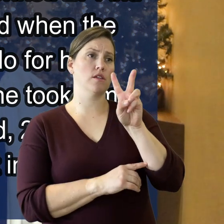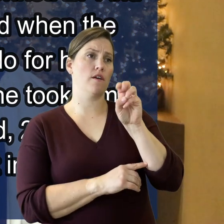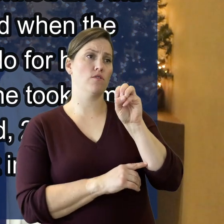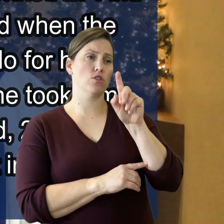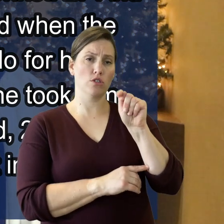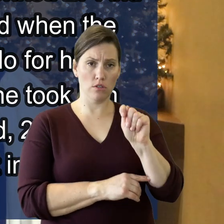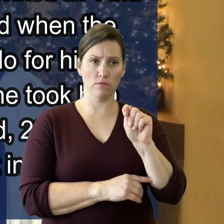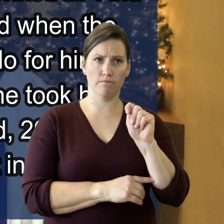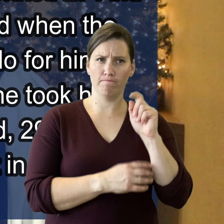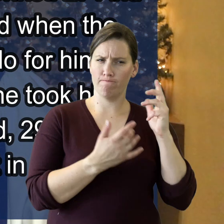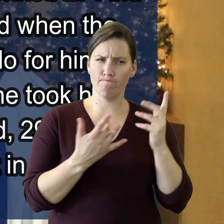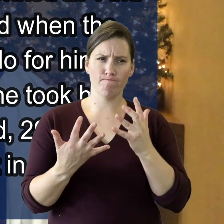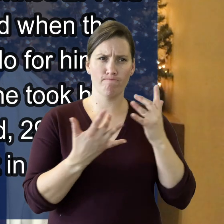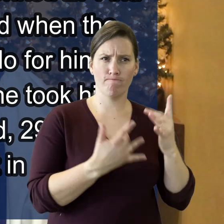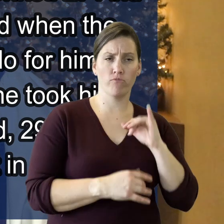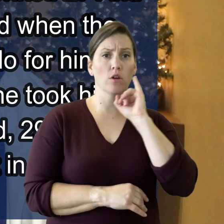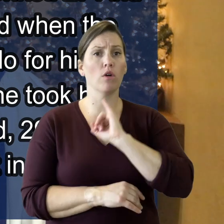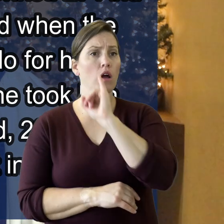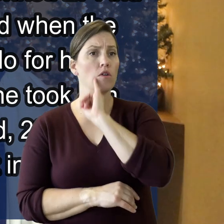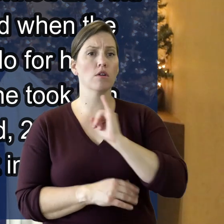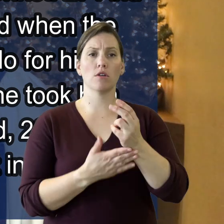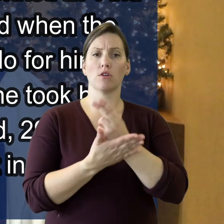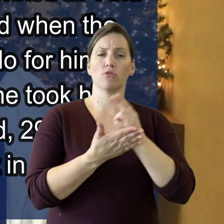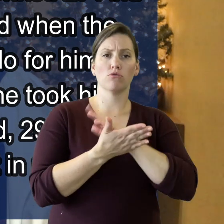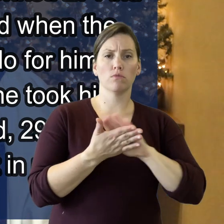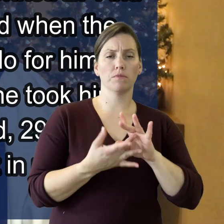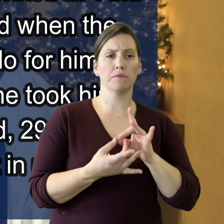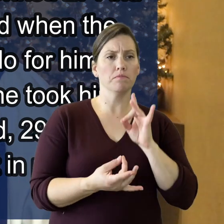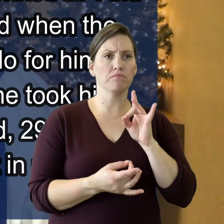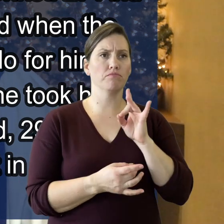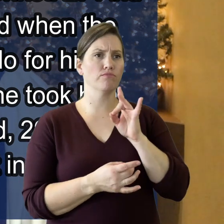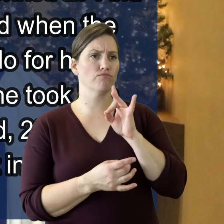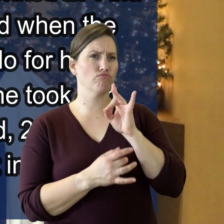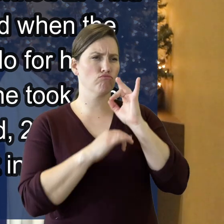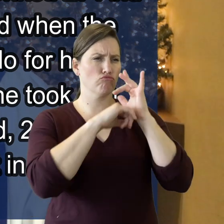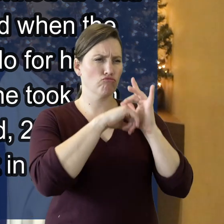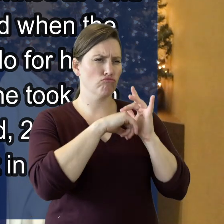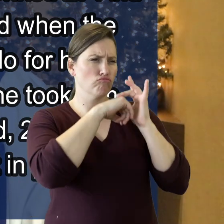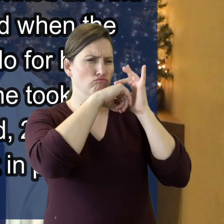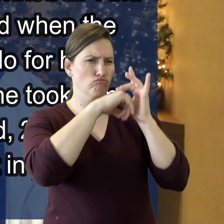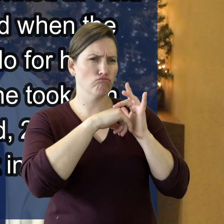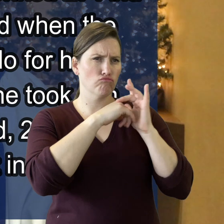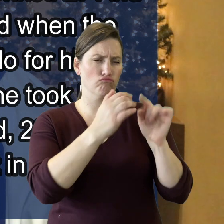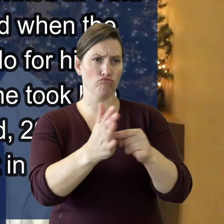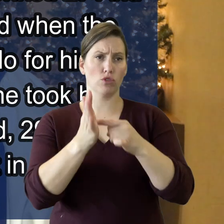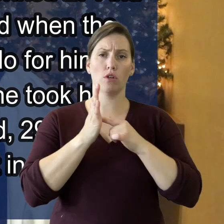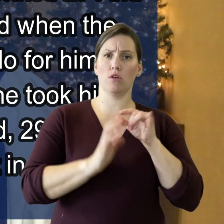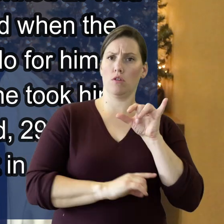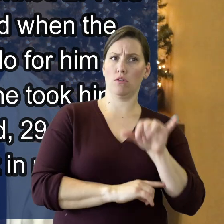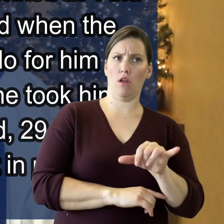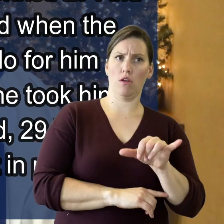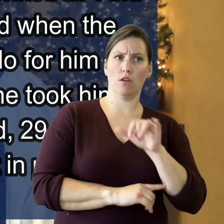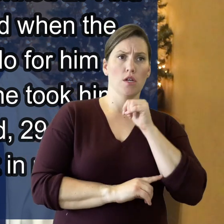consolation of Israel, and the Holy Spirit was upon him. And it had been revealed to him by the Holy Spirit